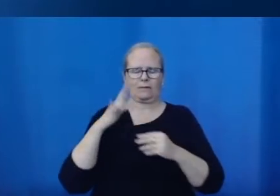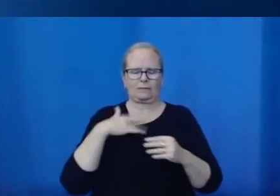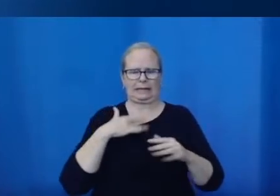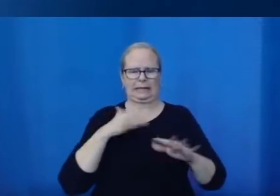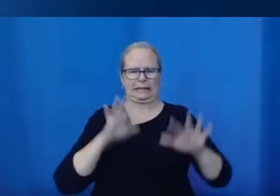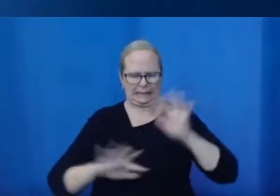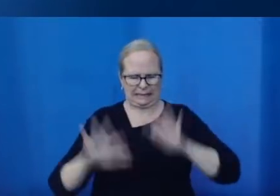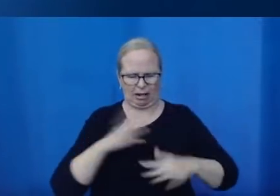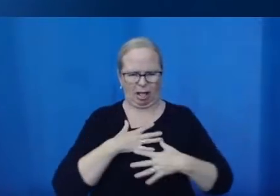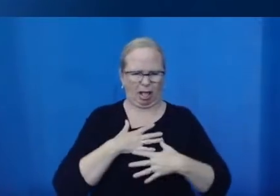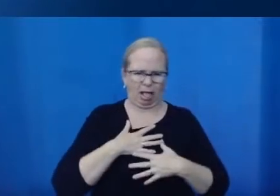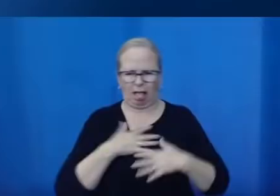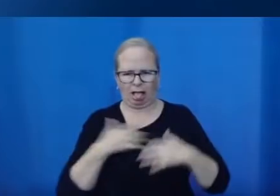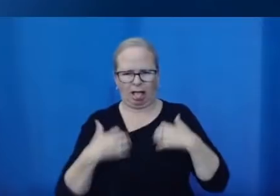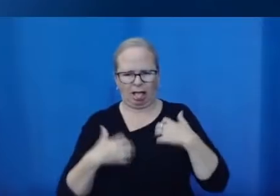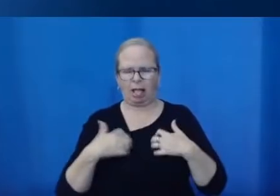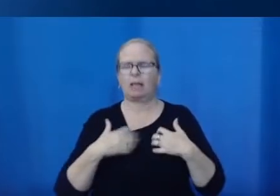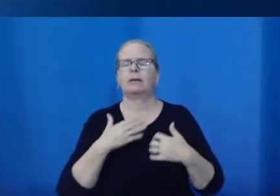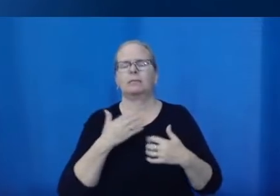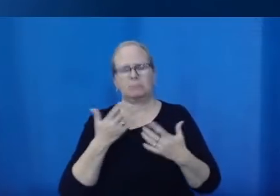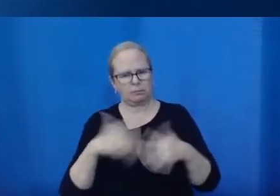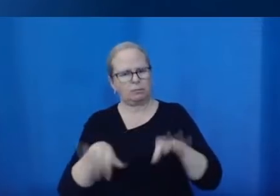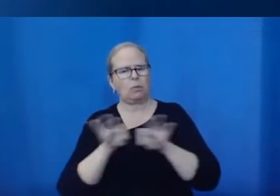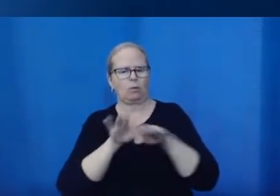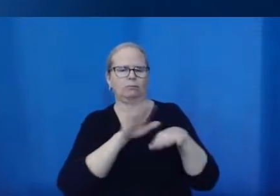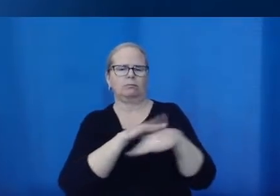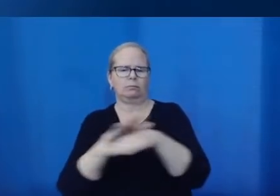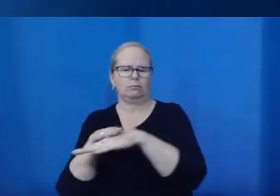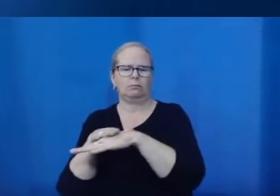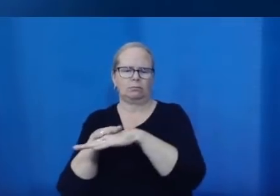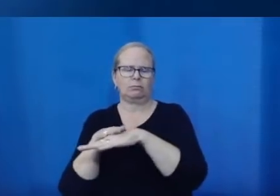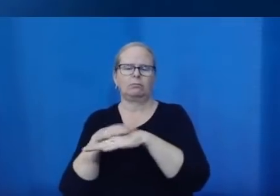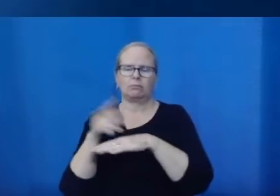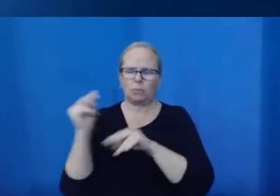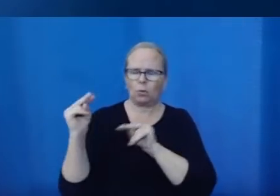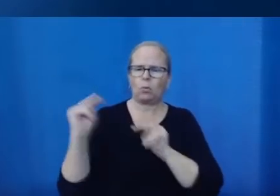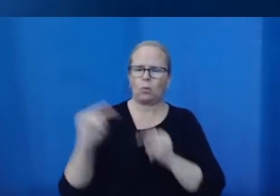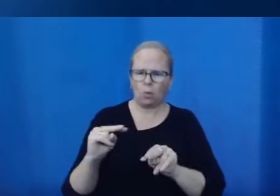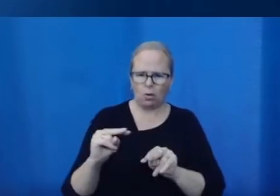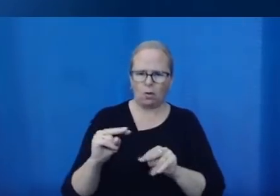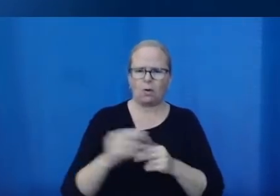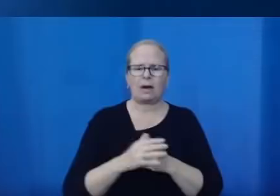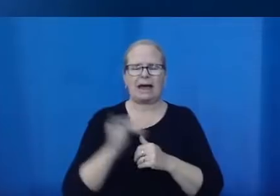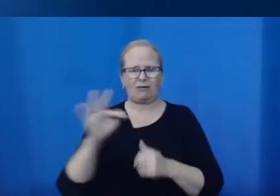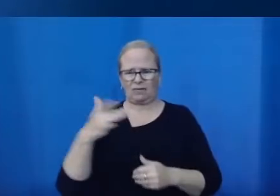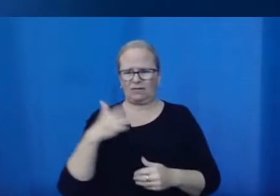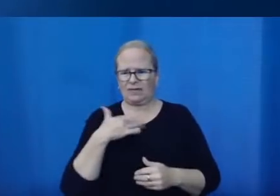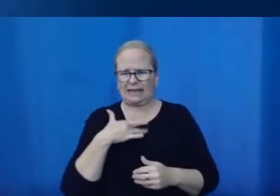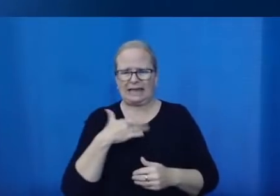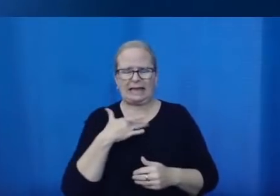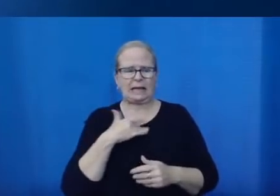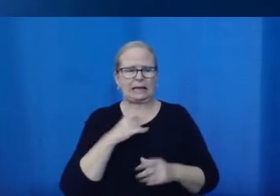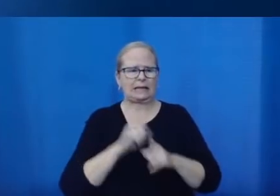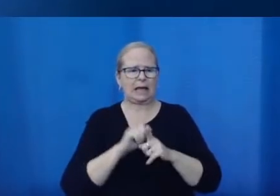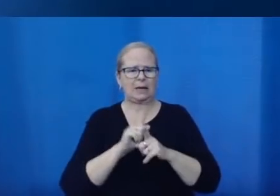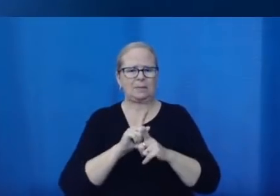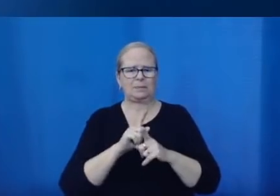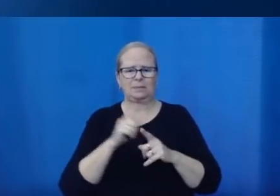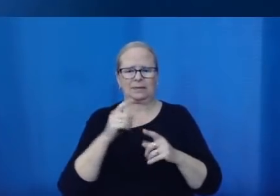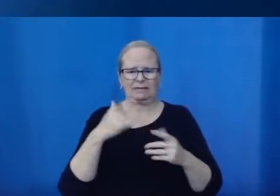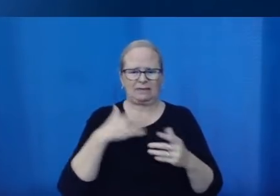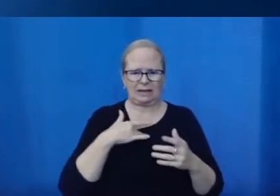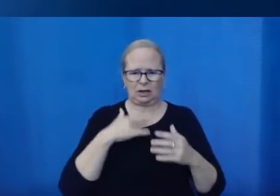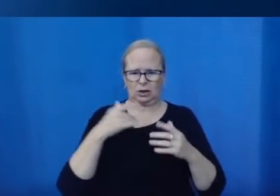to invite anyone who needs to, at any point, to push pause, restart it later, revisit